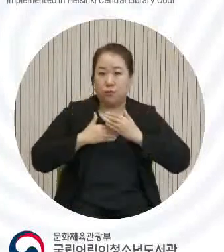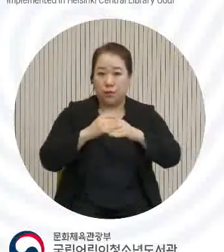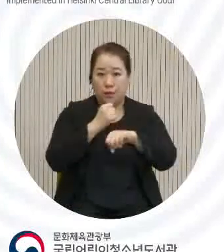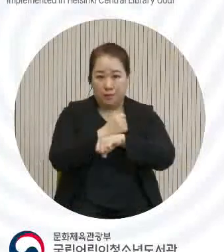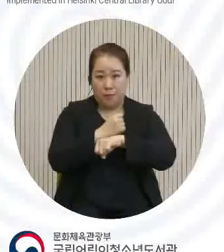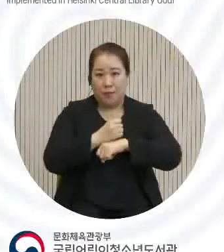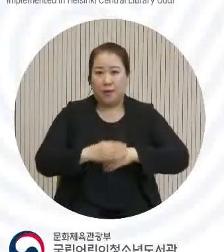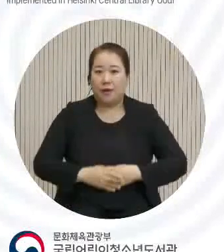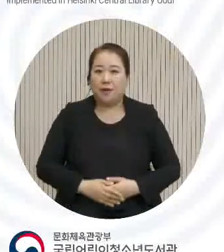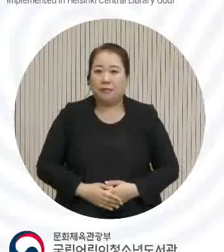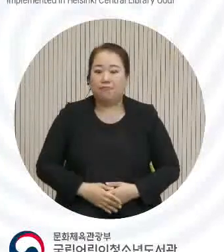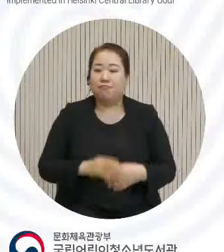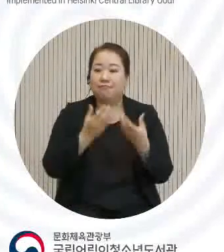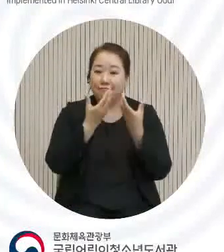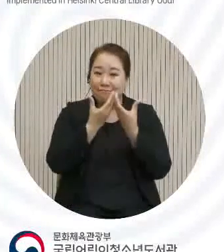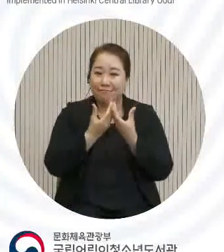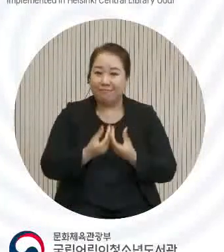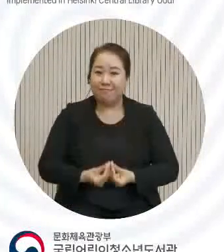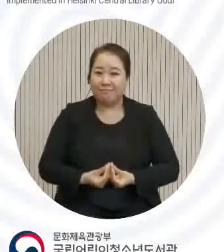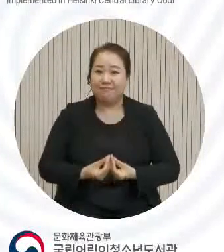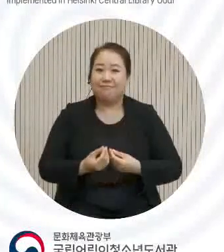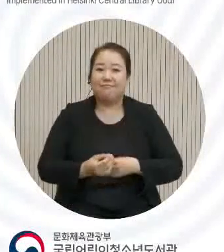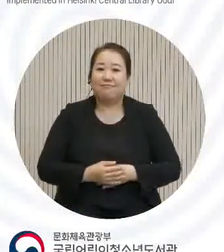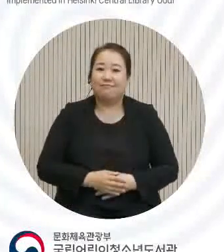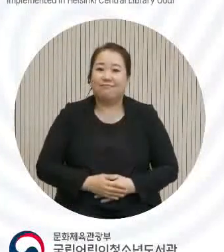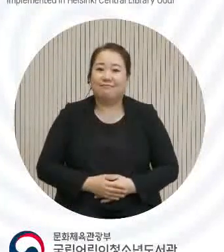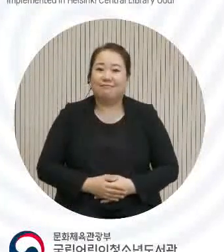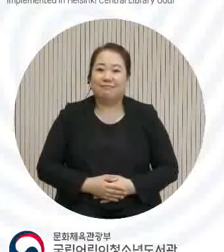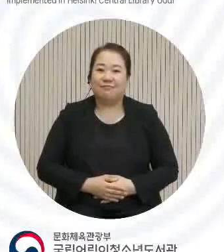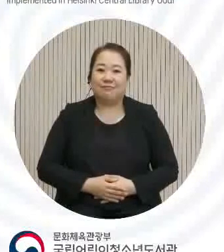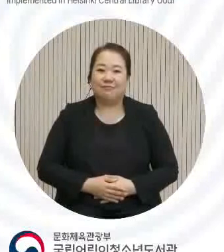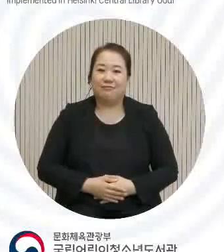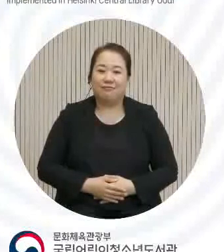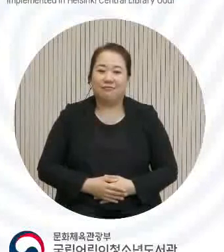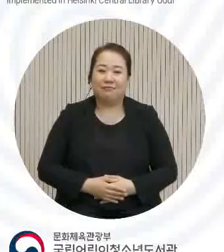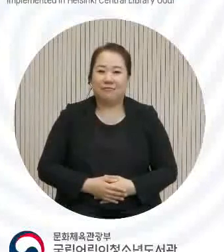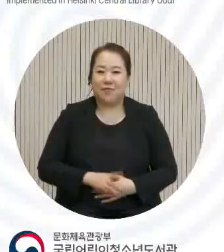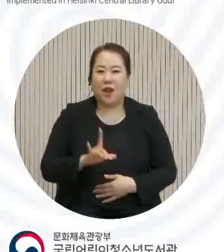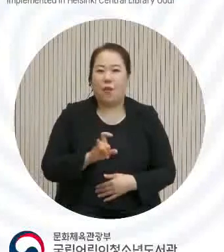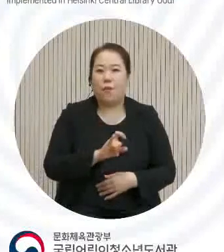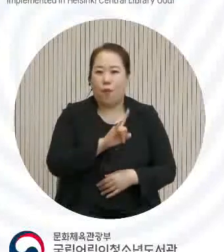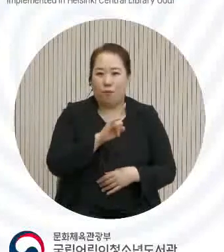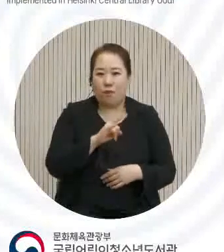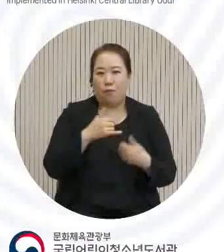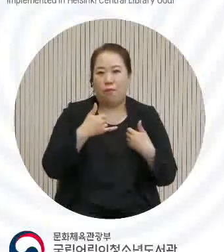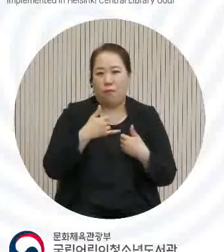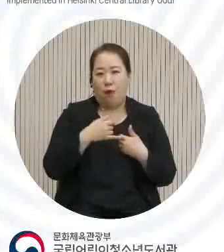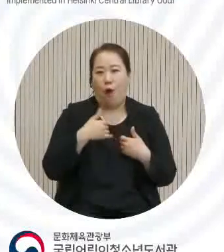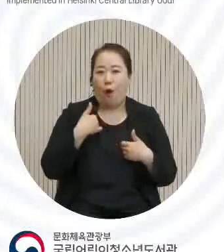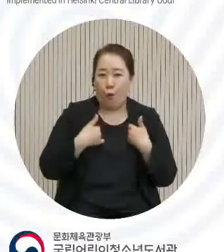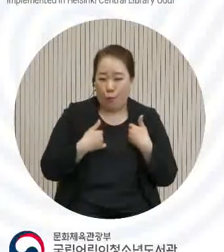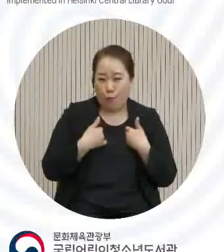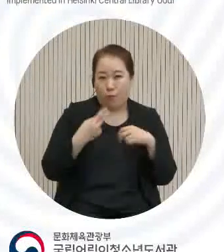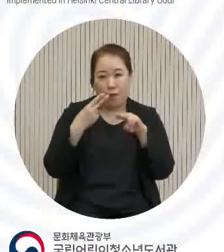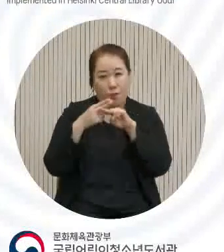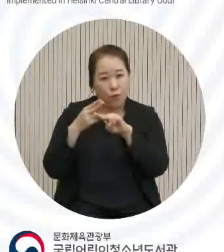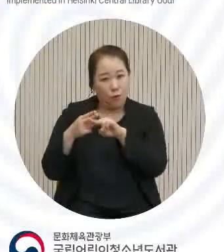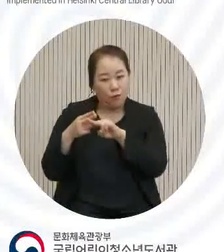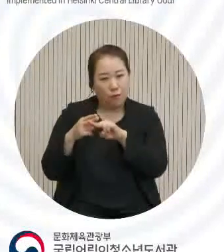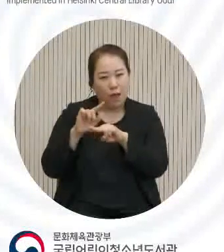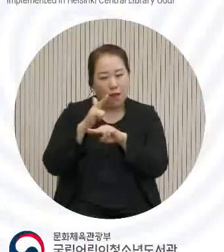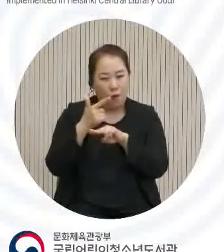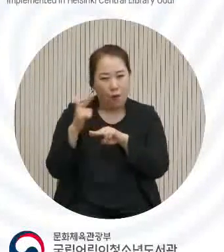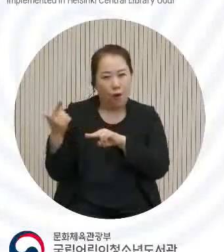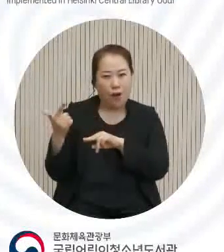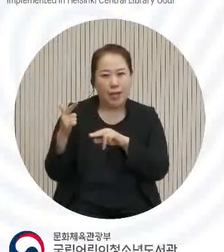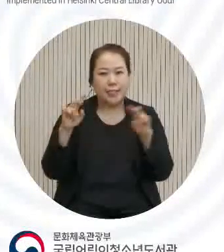discussed. For example, how to present horror, comedy, or even cooking.